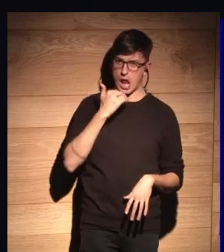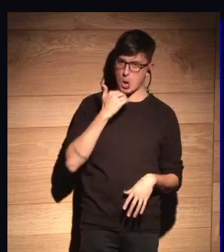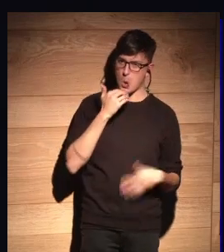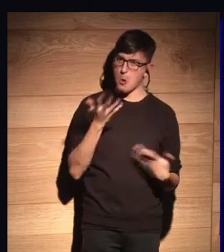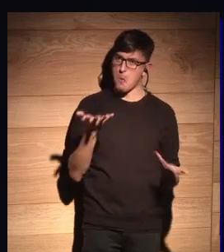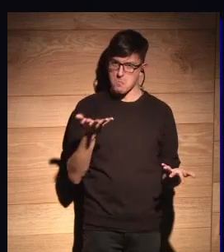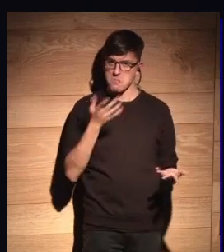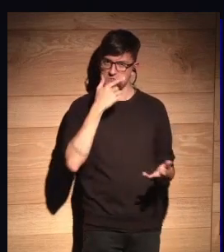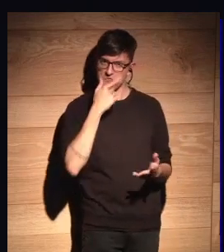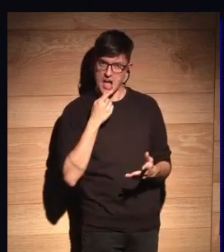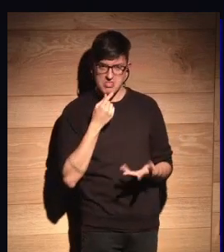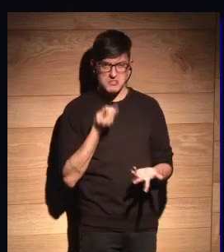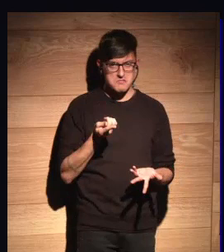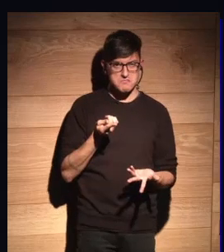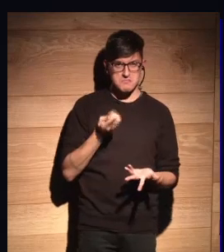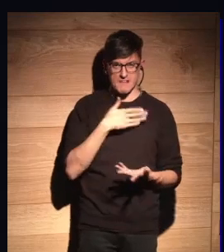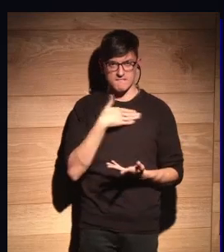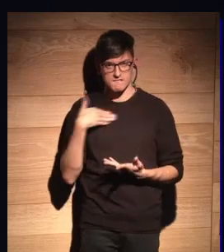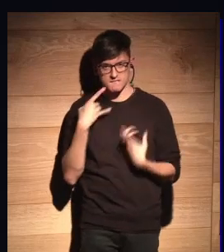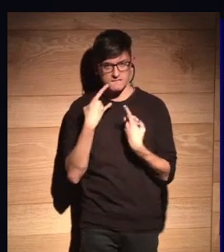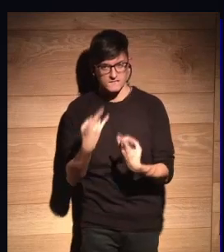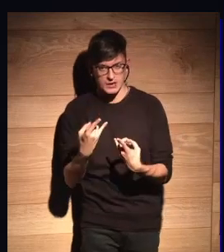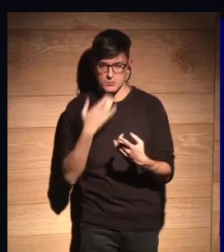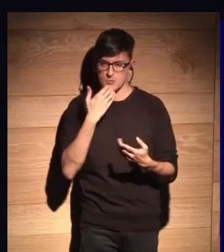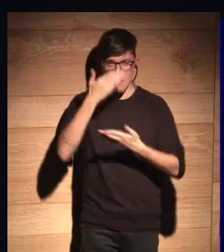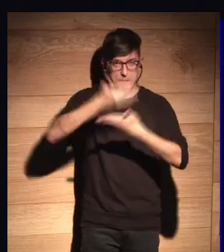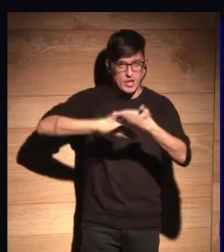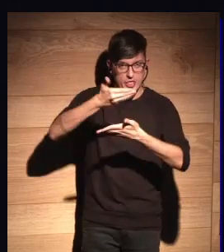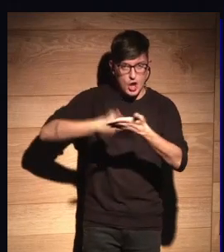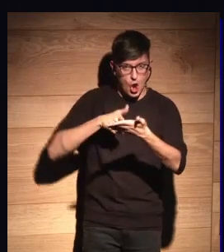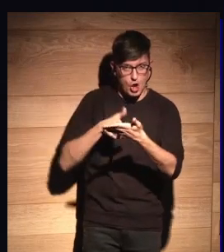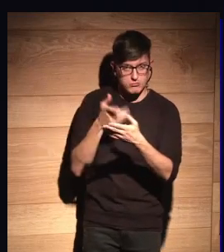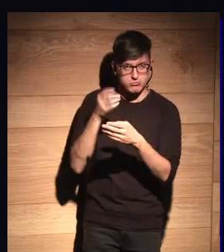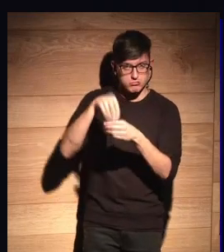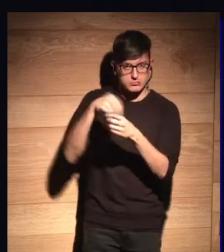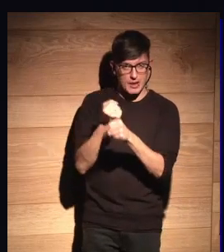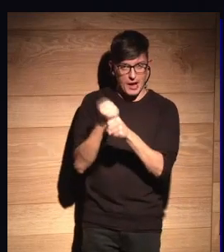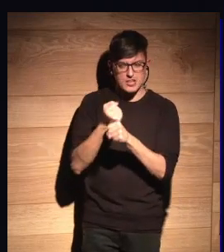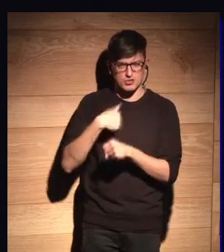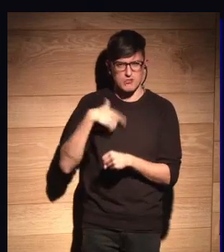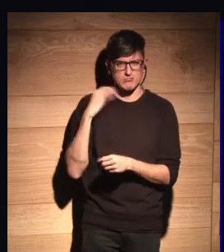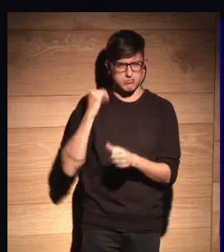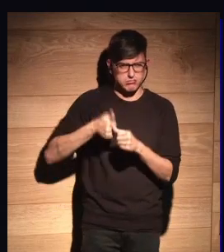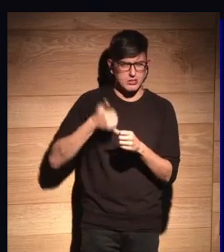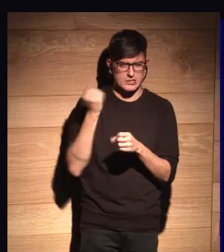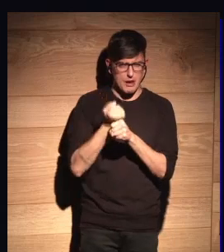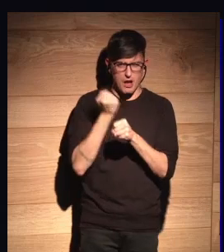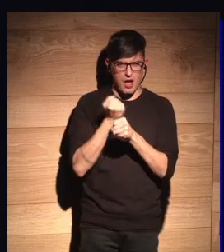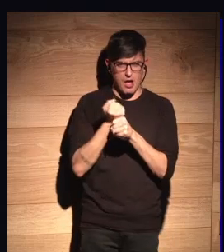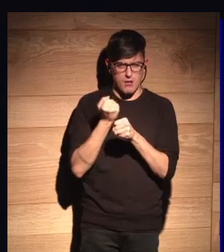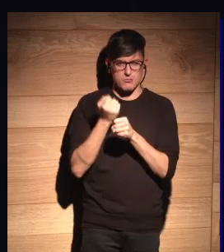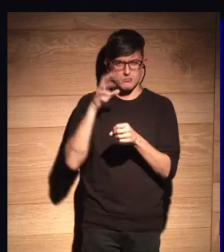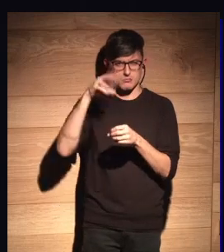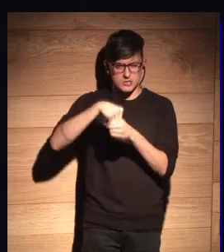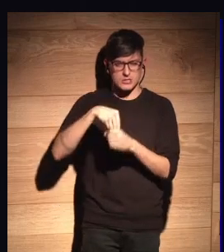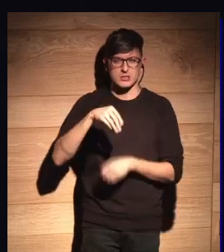newspaper for a year or so. And then I thought, well, let me get back to my first love, which was travel. So